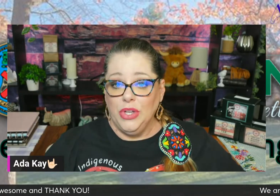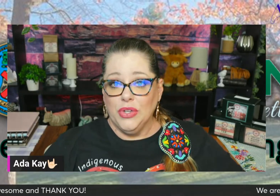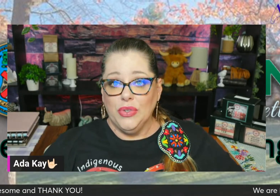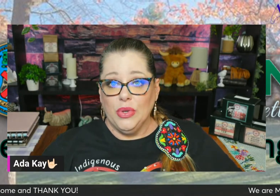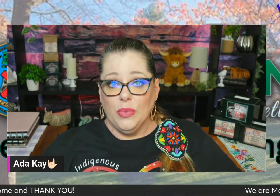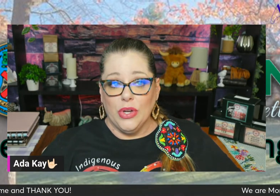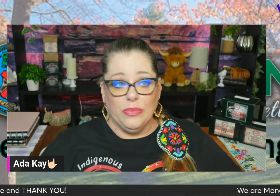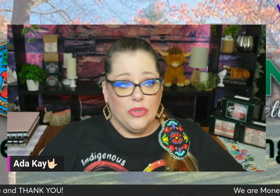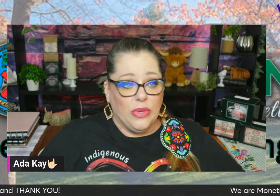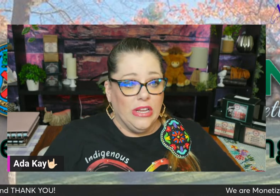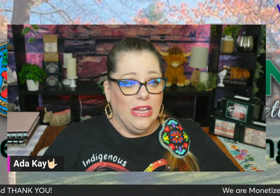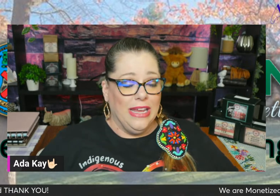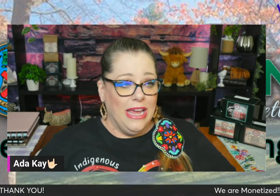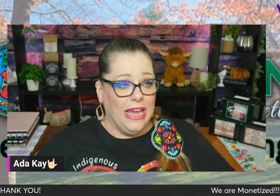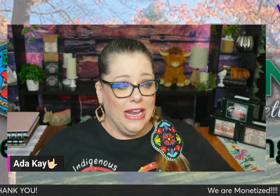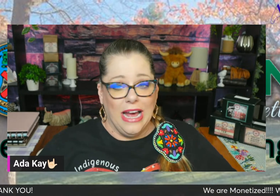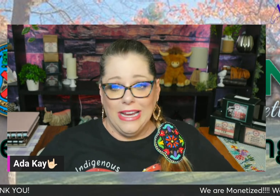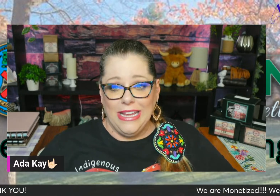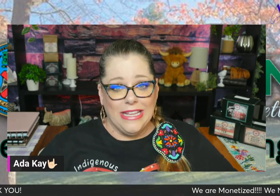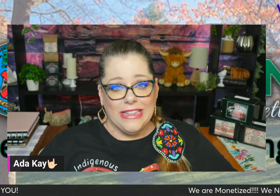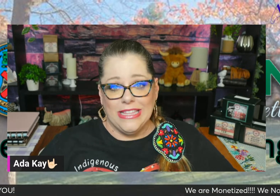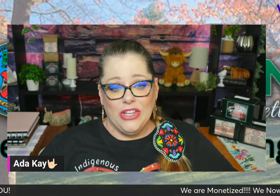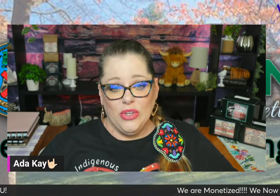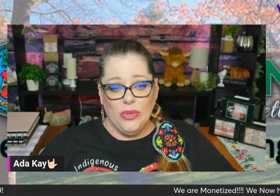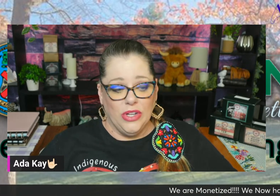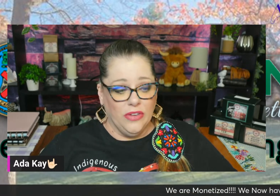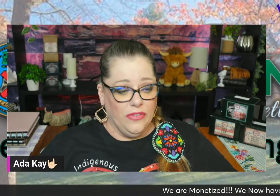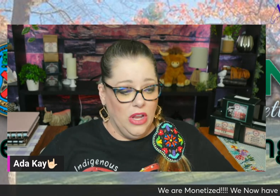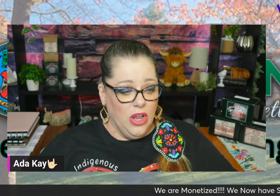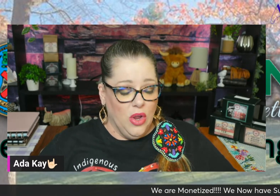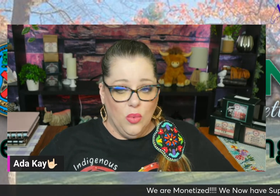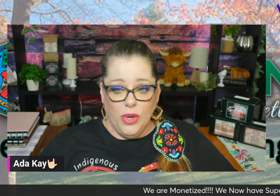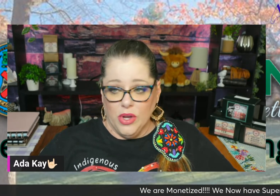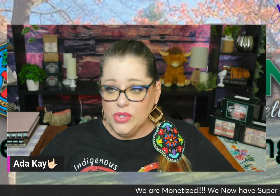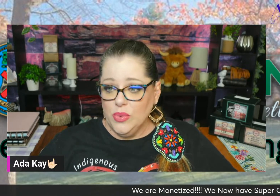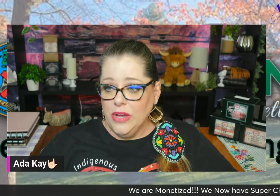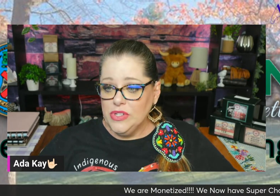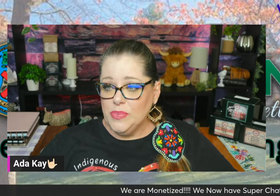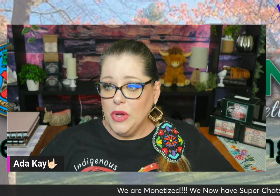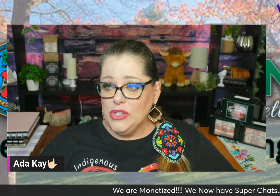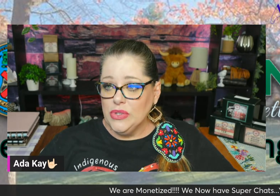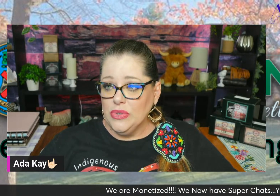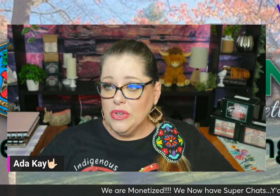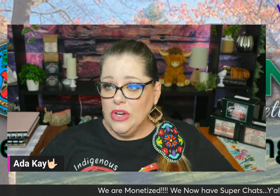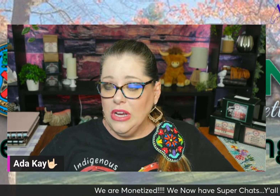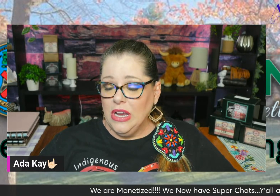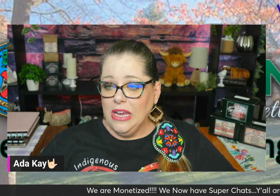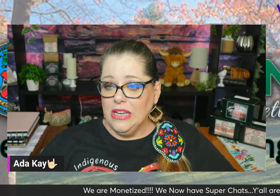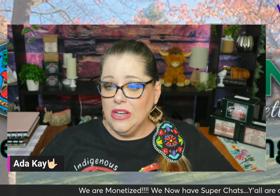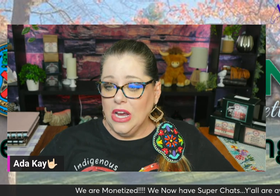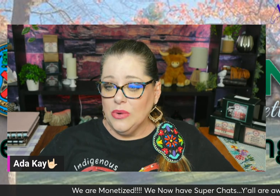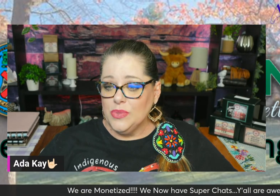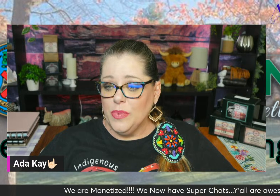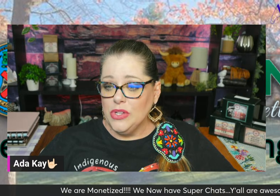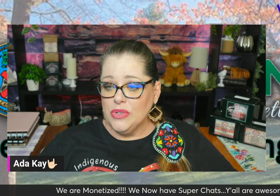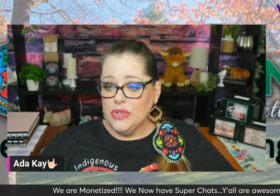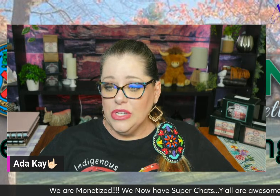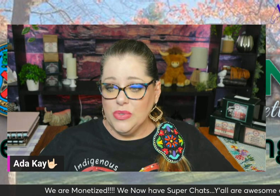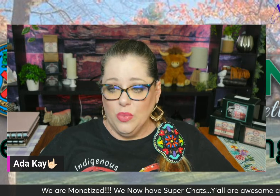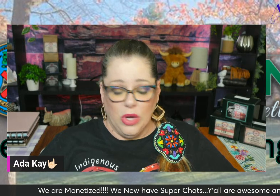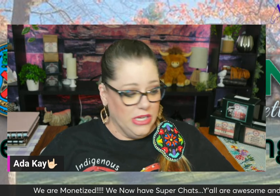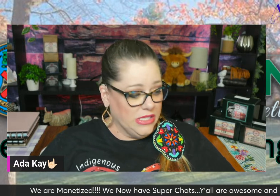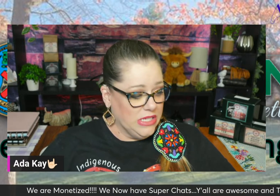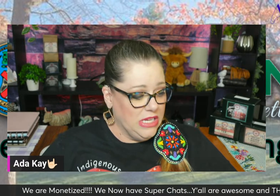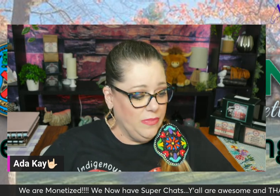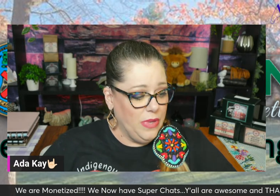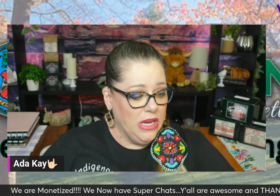wouldn't be here doing what I'm doing. And I can't thank you enough. We also have a sponsor, and our sponsor is